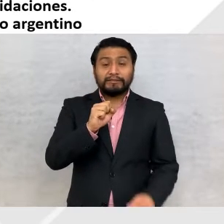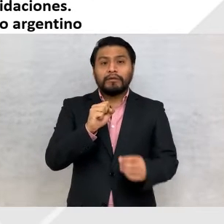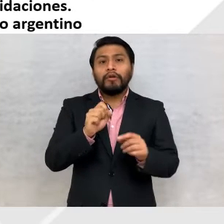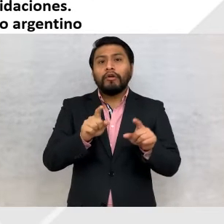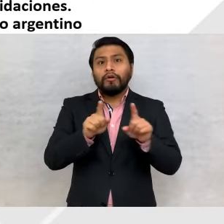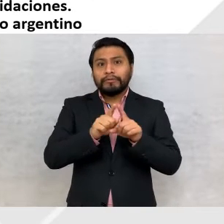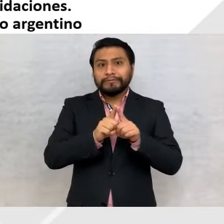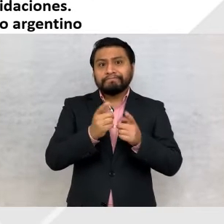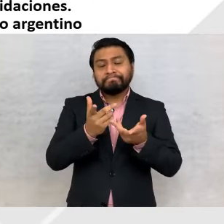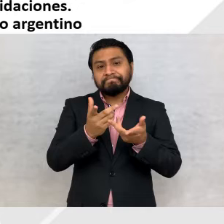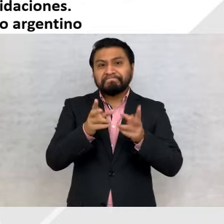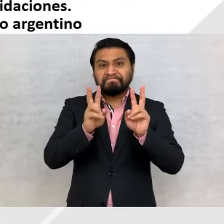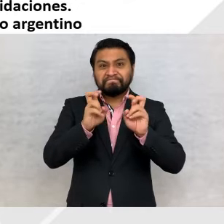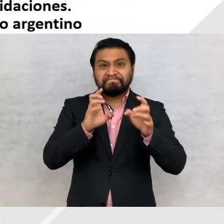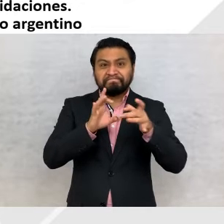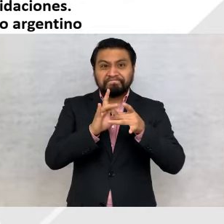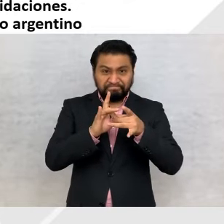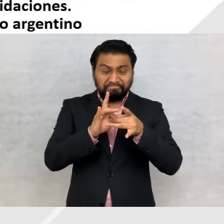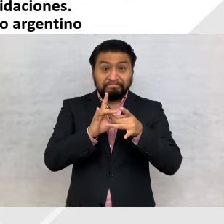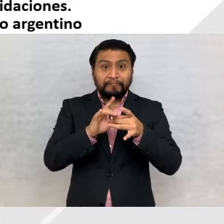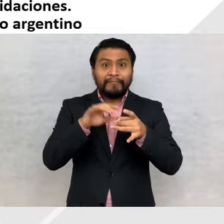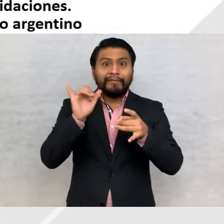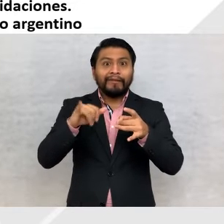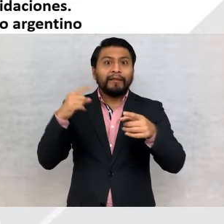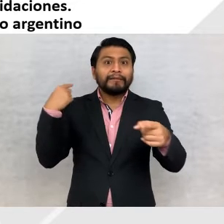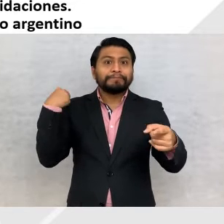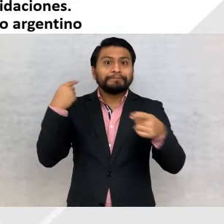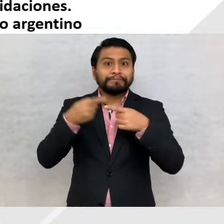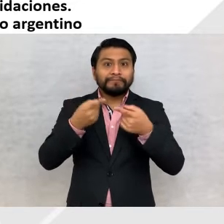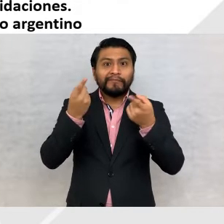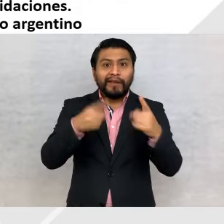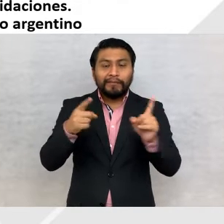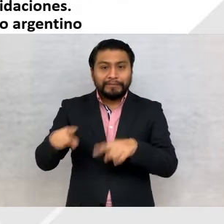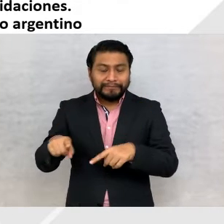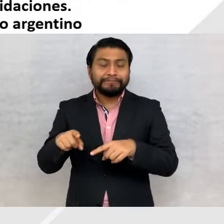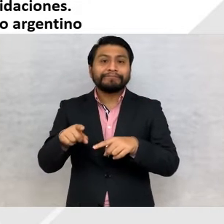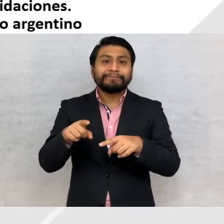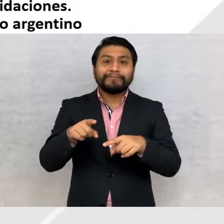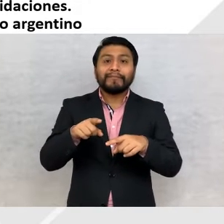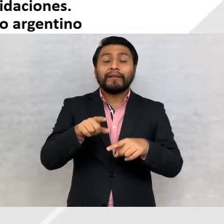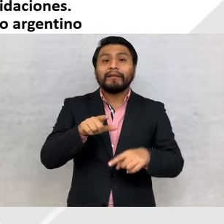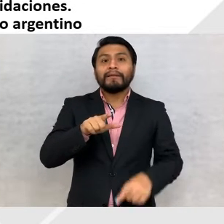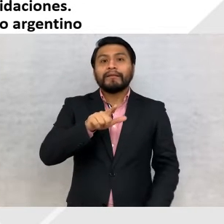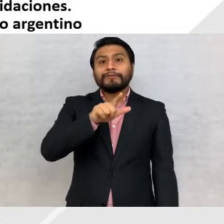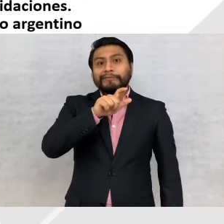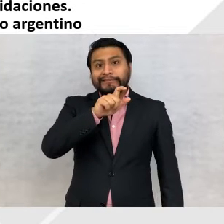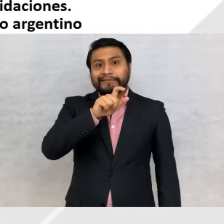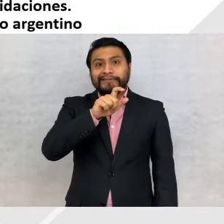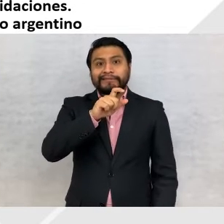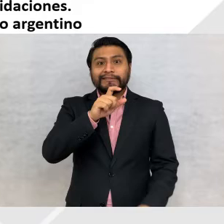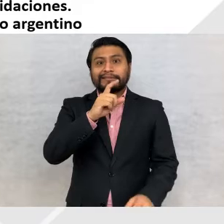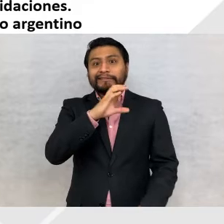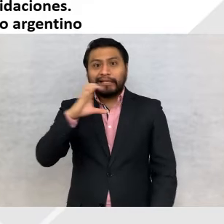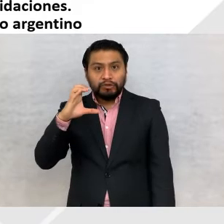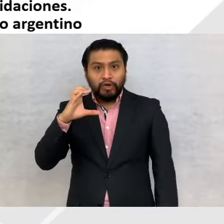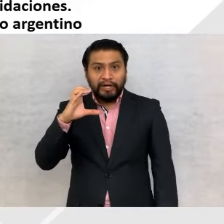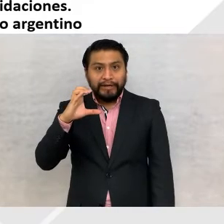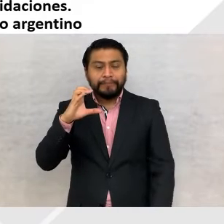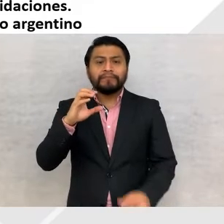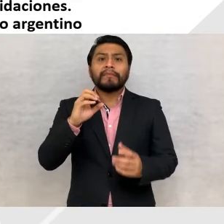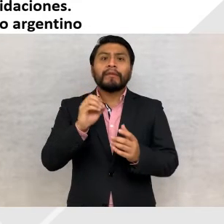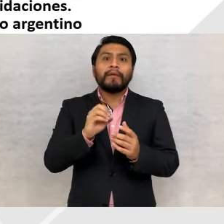that have occurred during the 20th century or have been